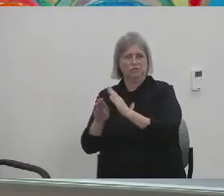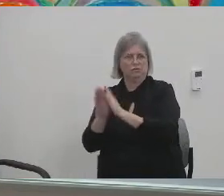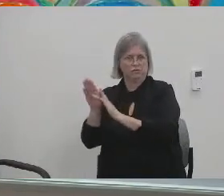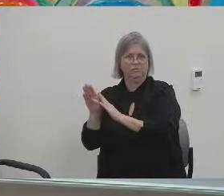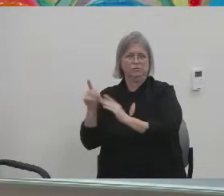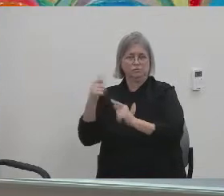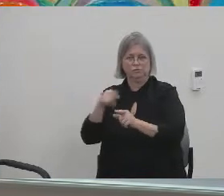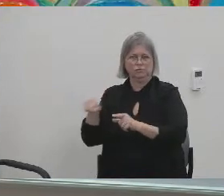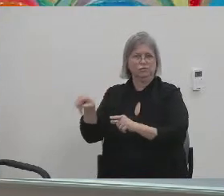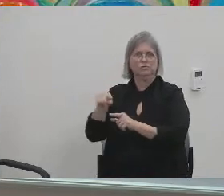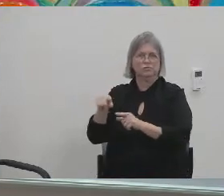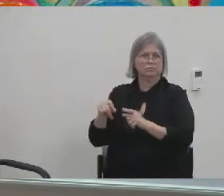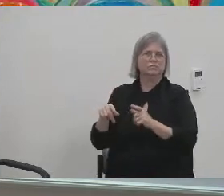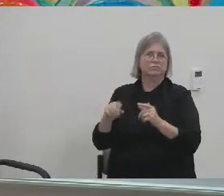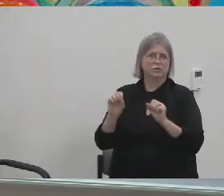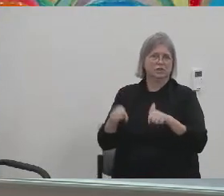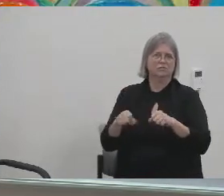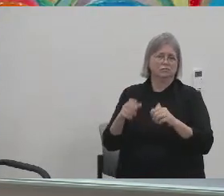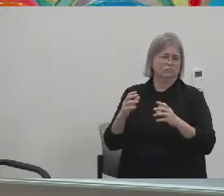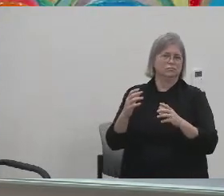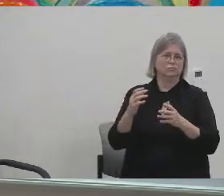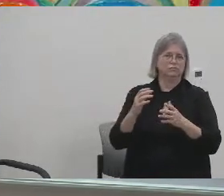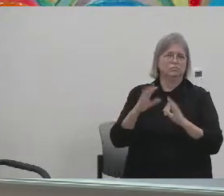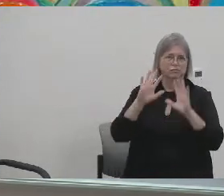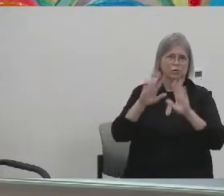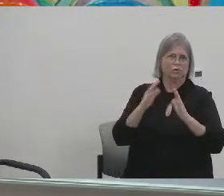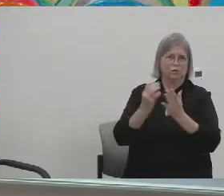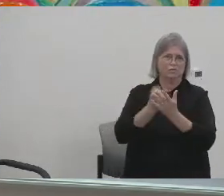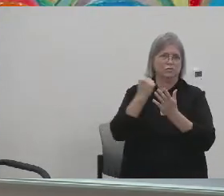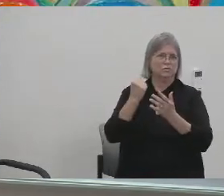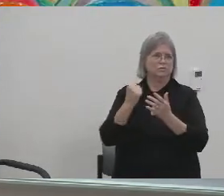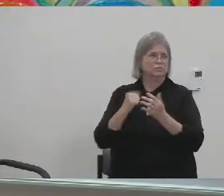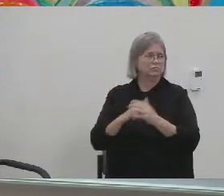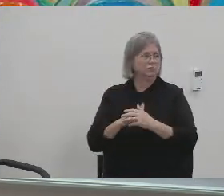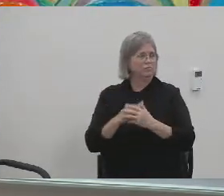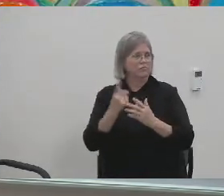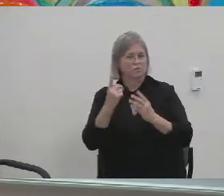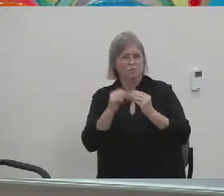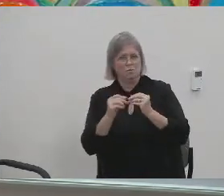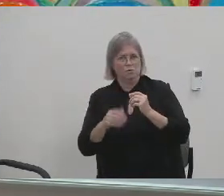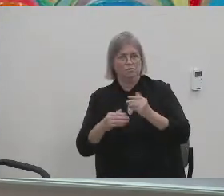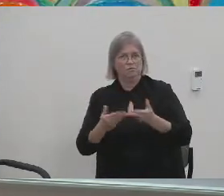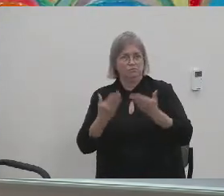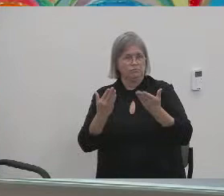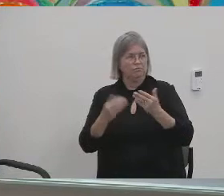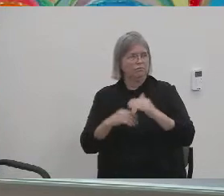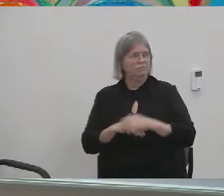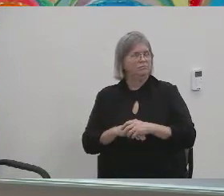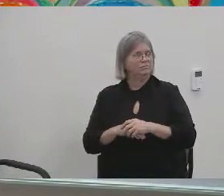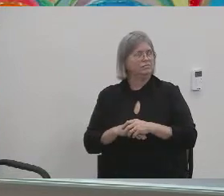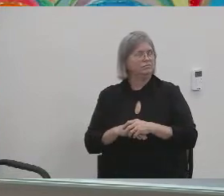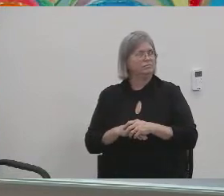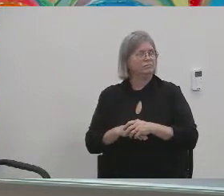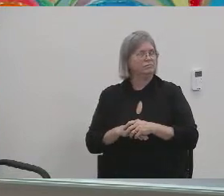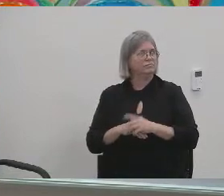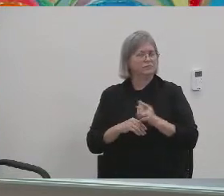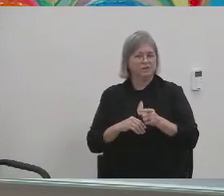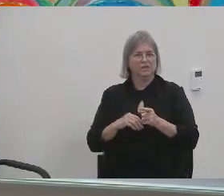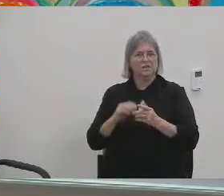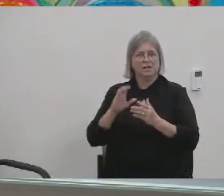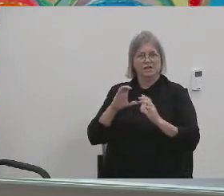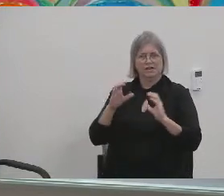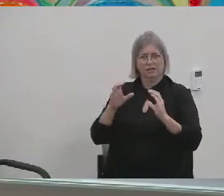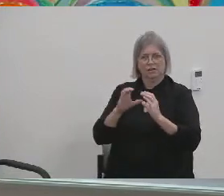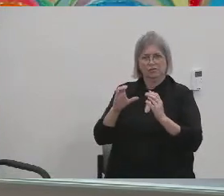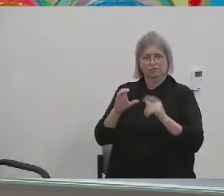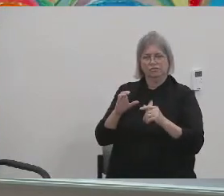would be a tremendous opportunity. The only other thing I'm going to share is it is an adjustment to the contract. We